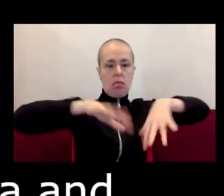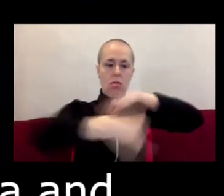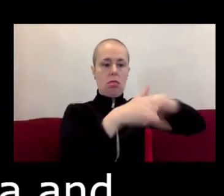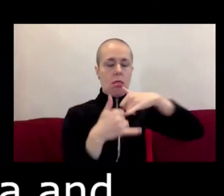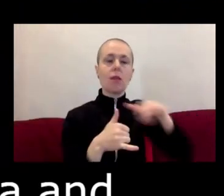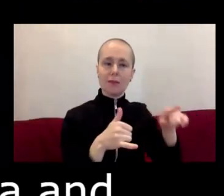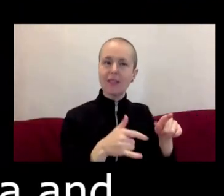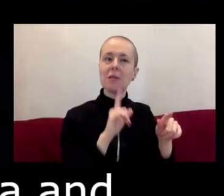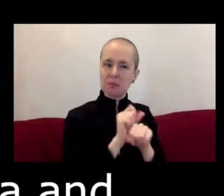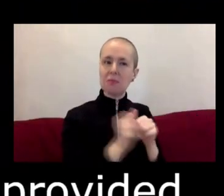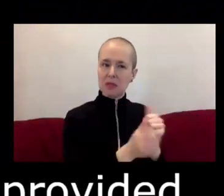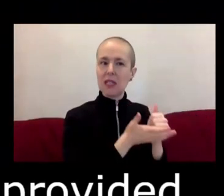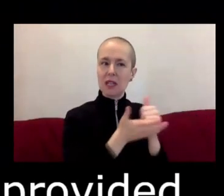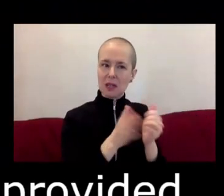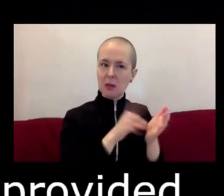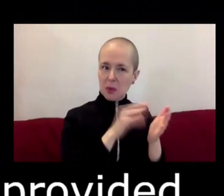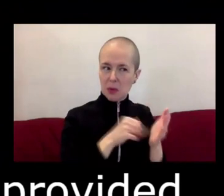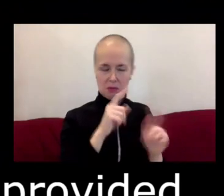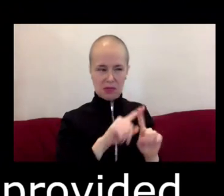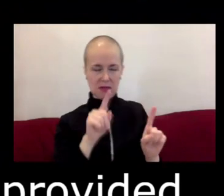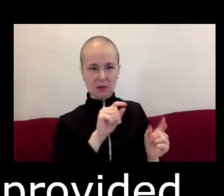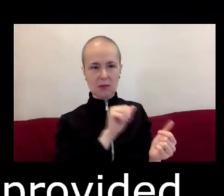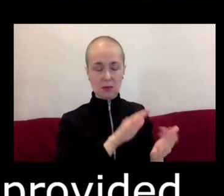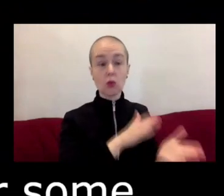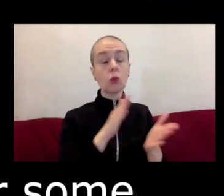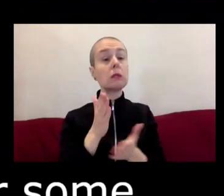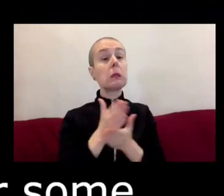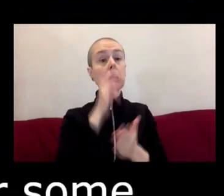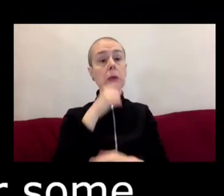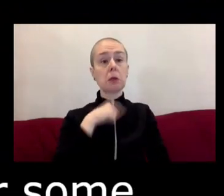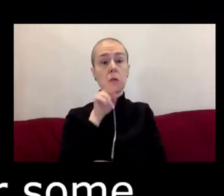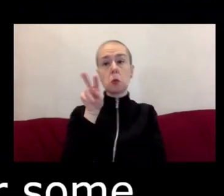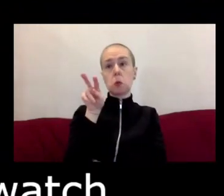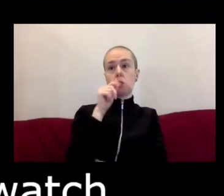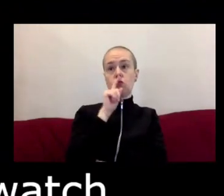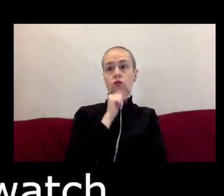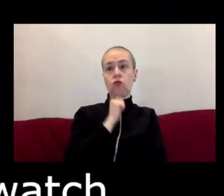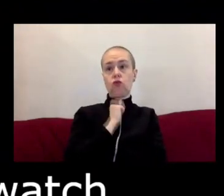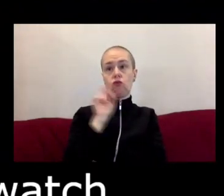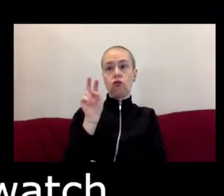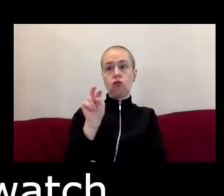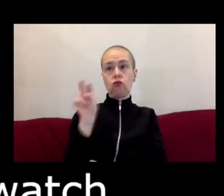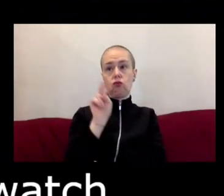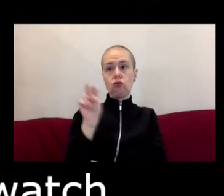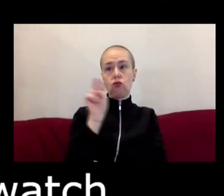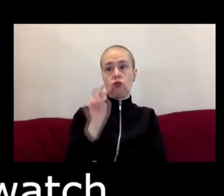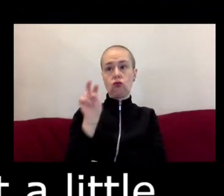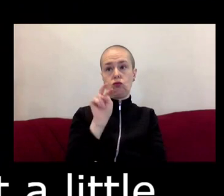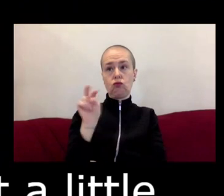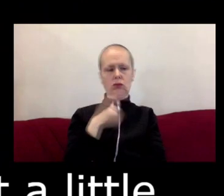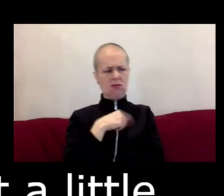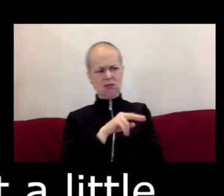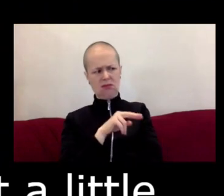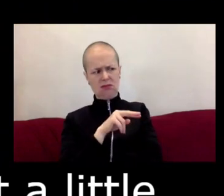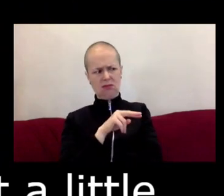ways. Or some kids really just want to watch first. And adults can get a little nervous of that sometimes, like my kid is just